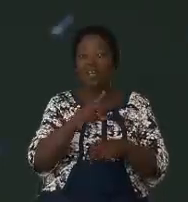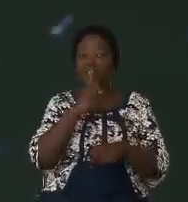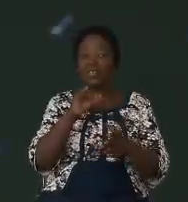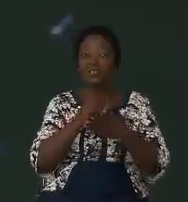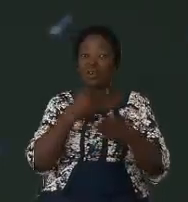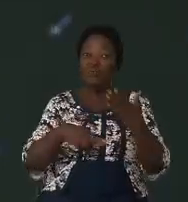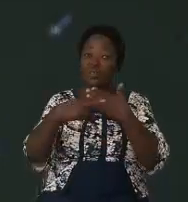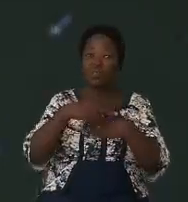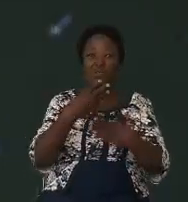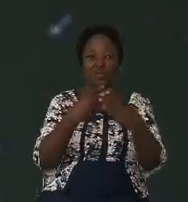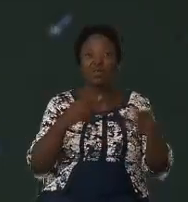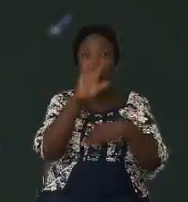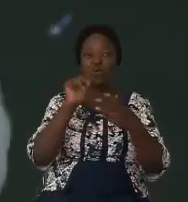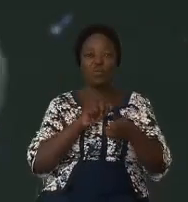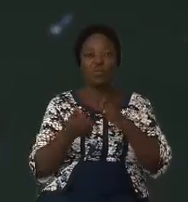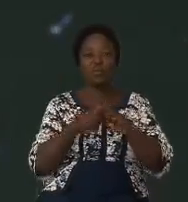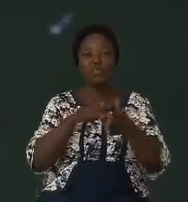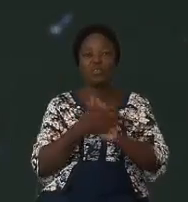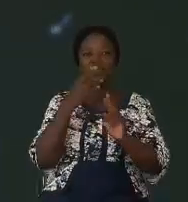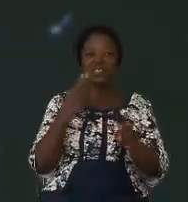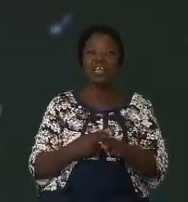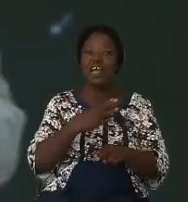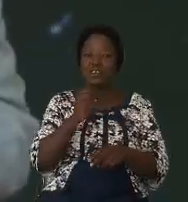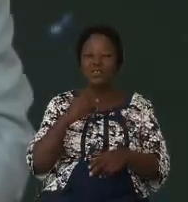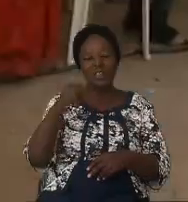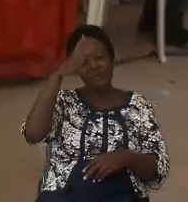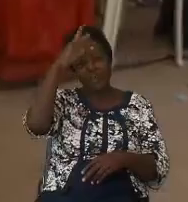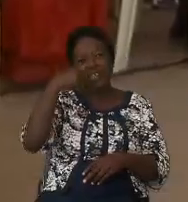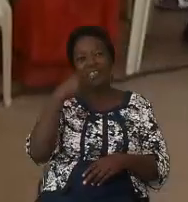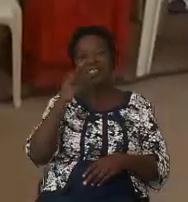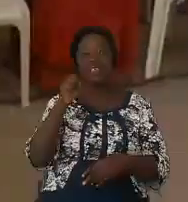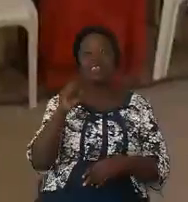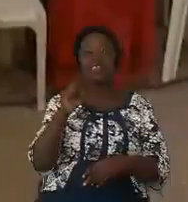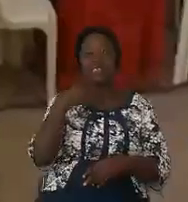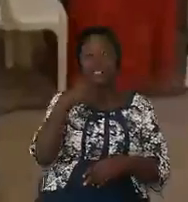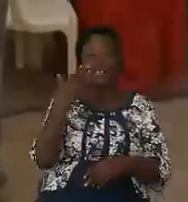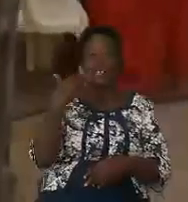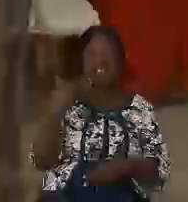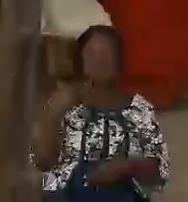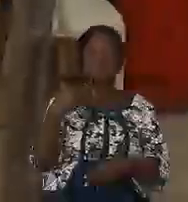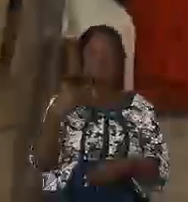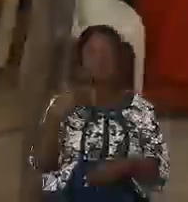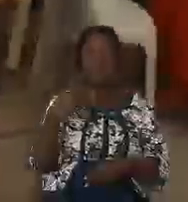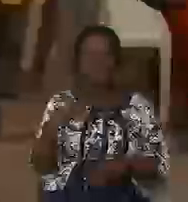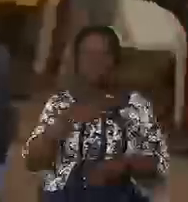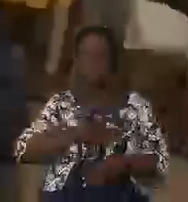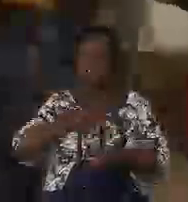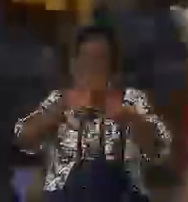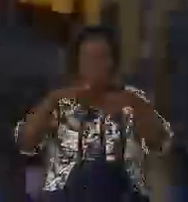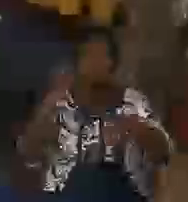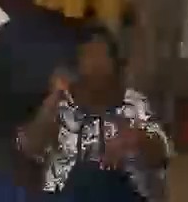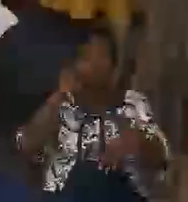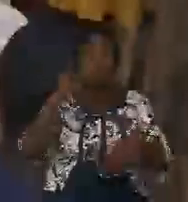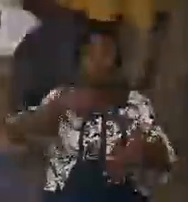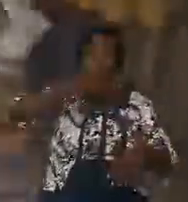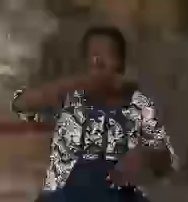problem. And the fact that you have returned has solved all your problem. And so the father said, get the